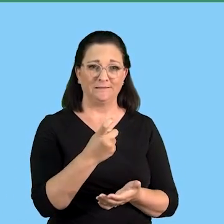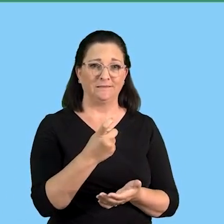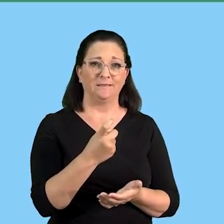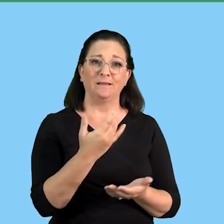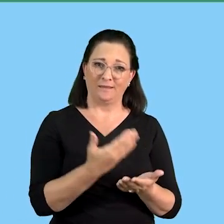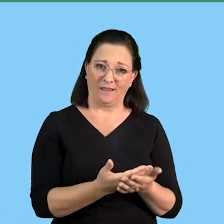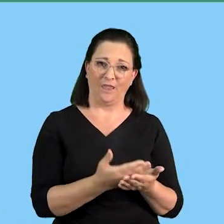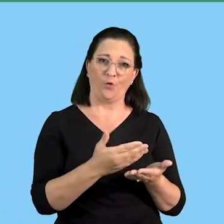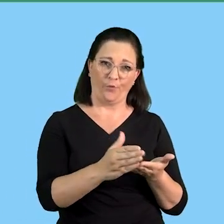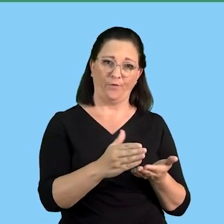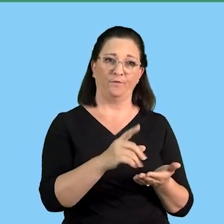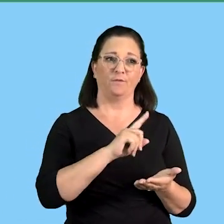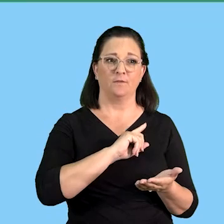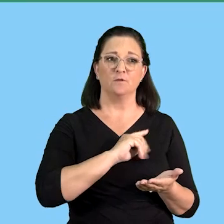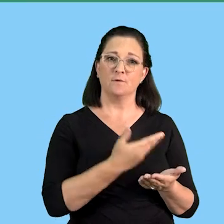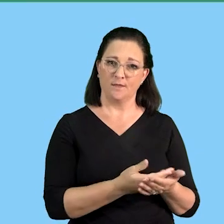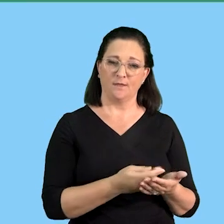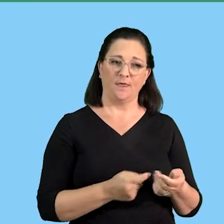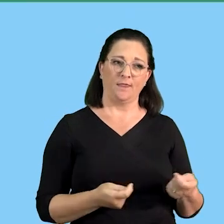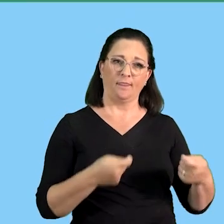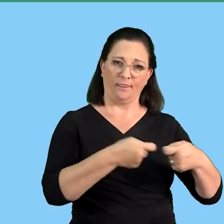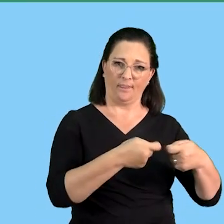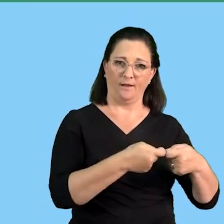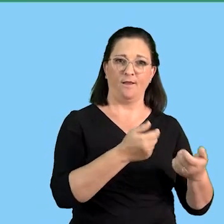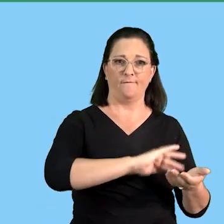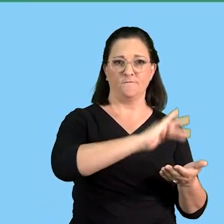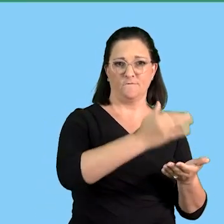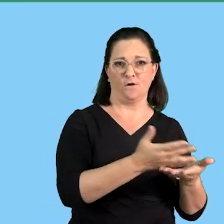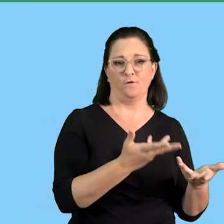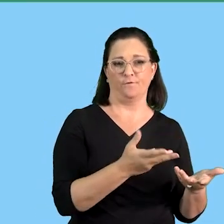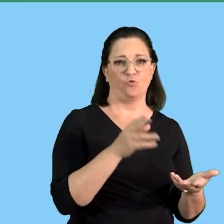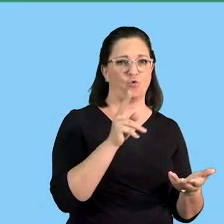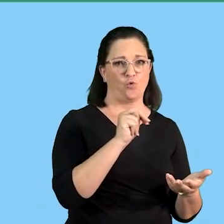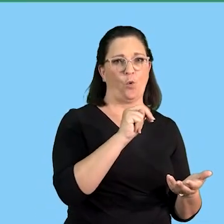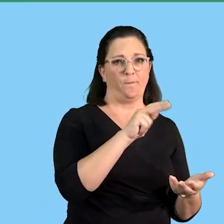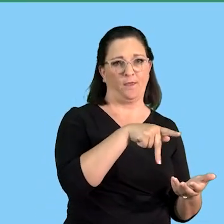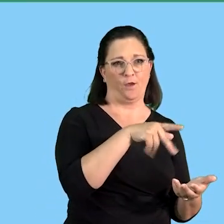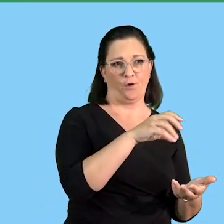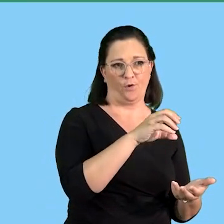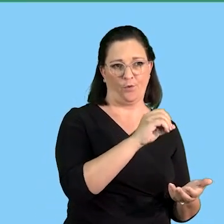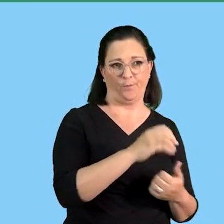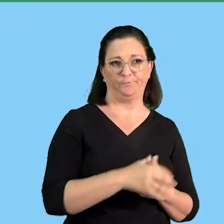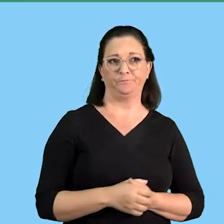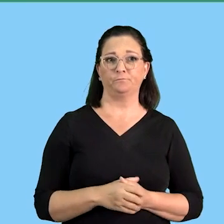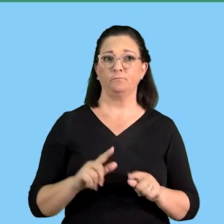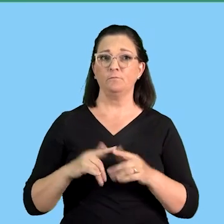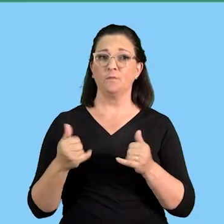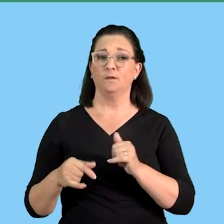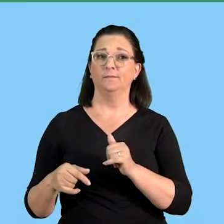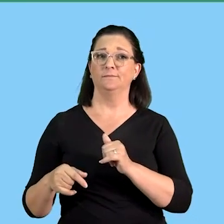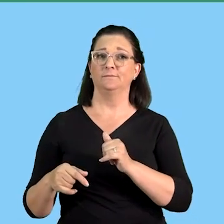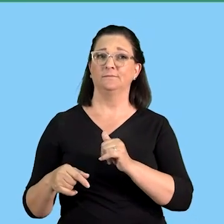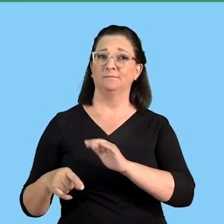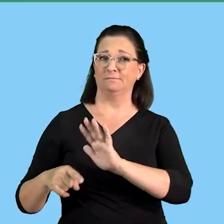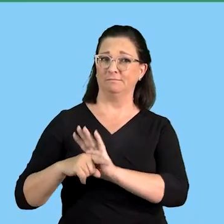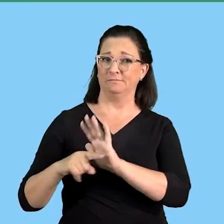motivates them to invest in non-profit companies. Now, what are the disadvantages? They need professional assistance to